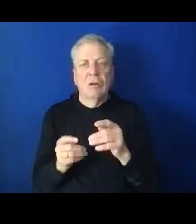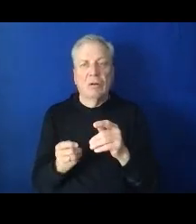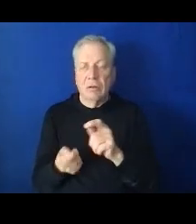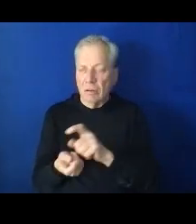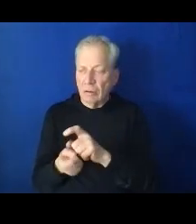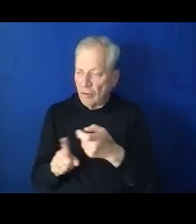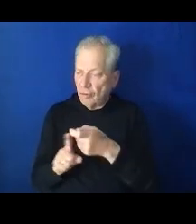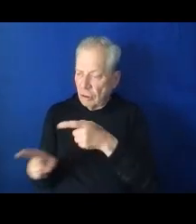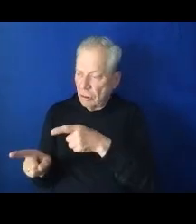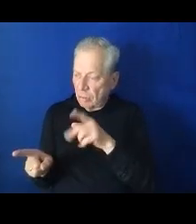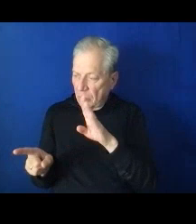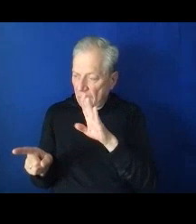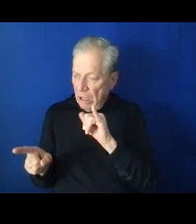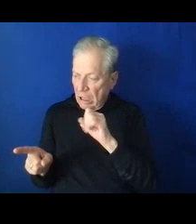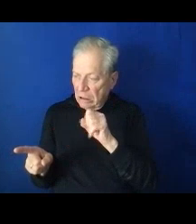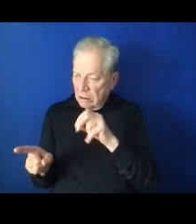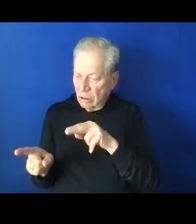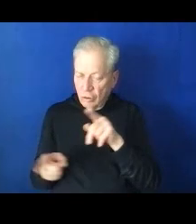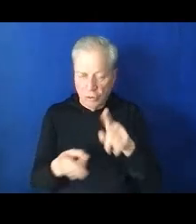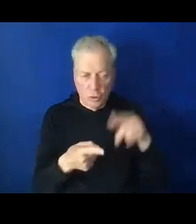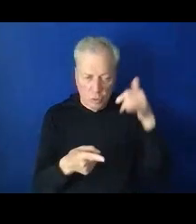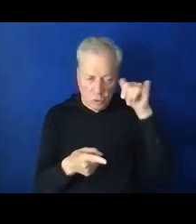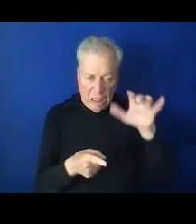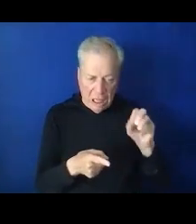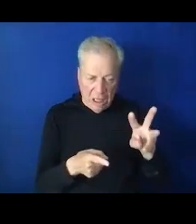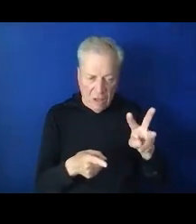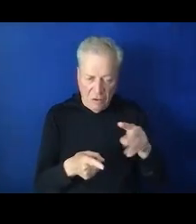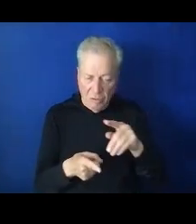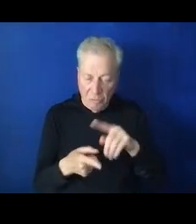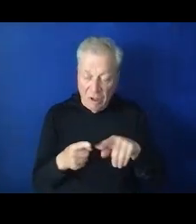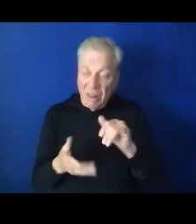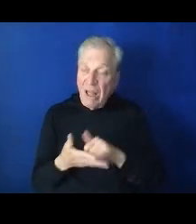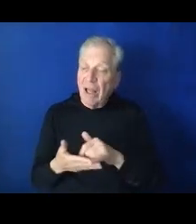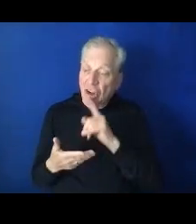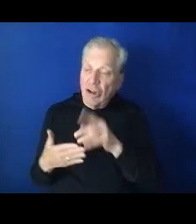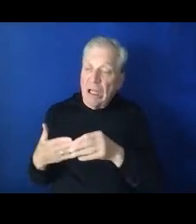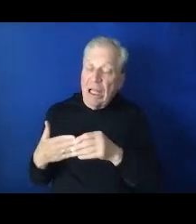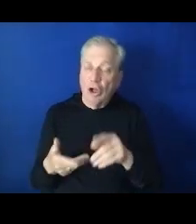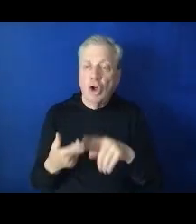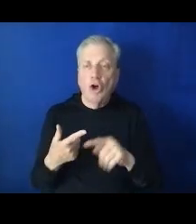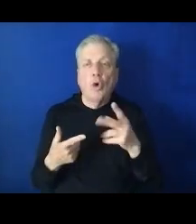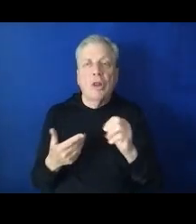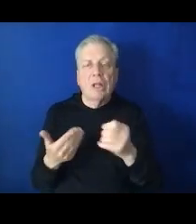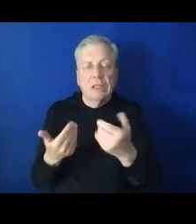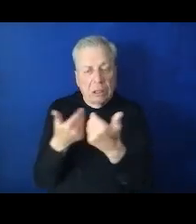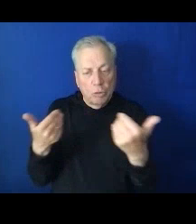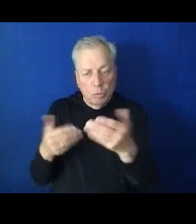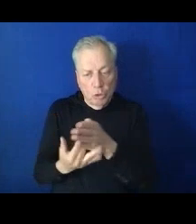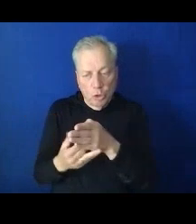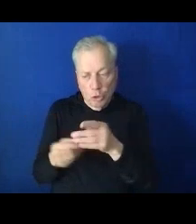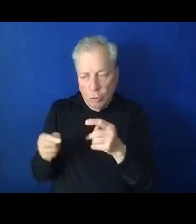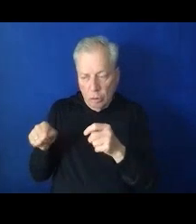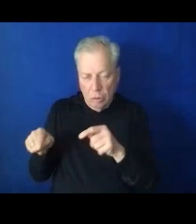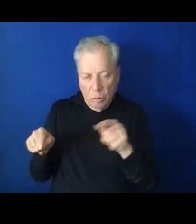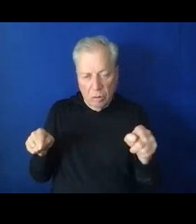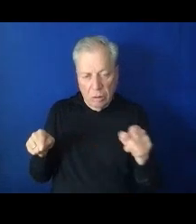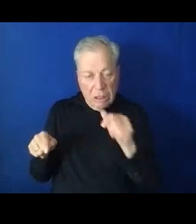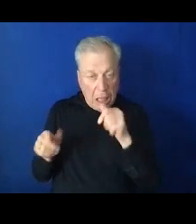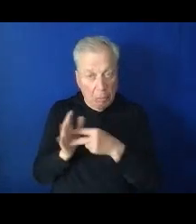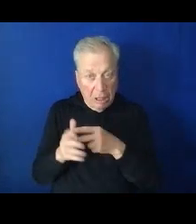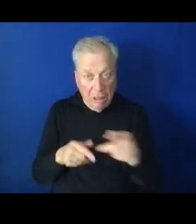cattle. However, I will say some of that is attributed to the spatial separation between the two. It's not to say that they